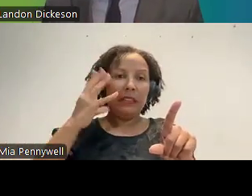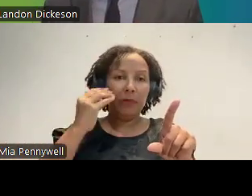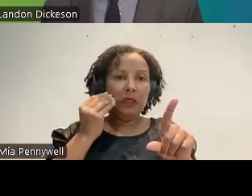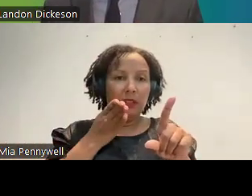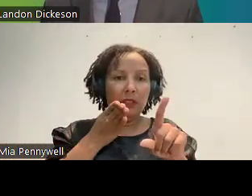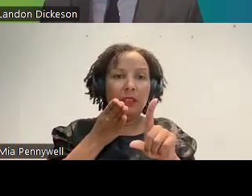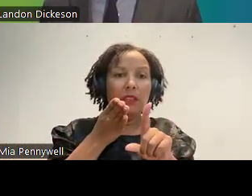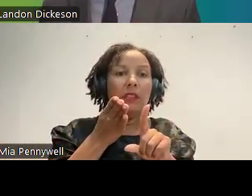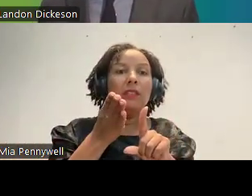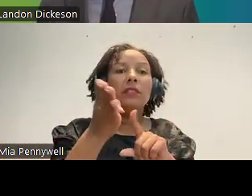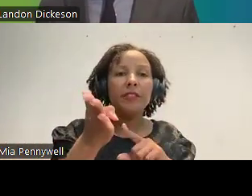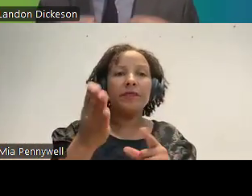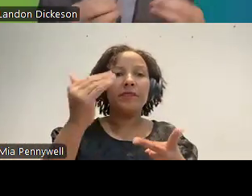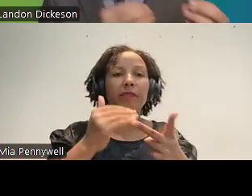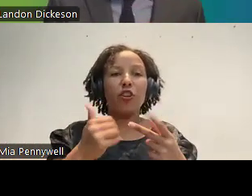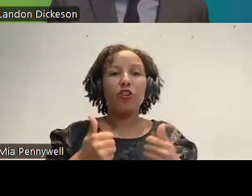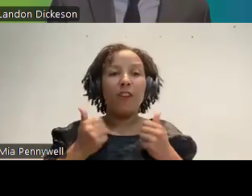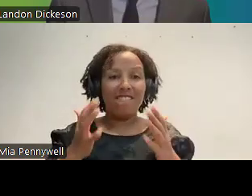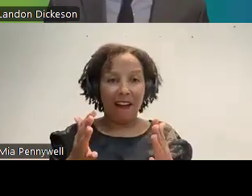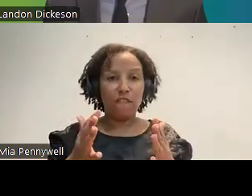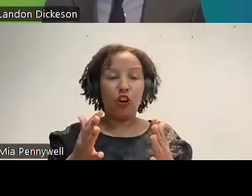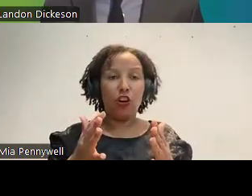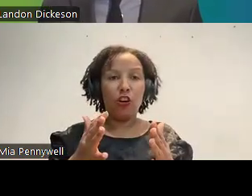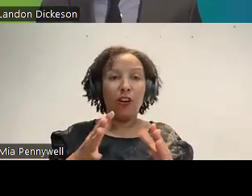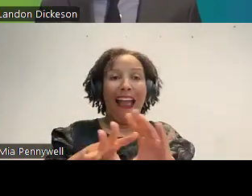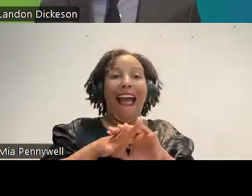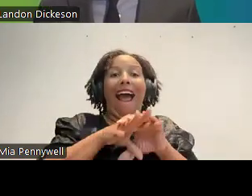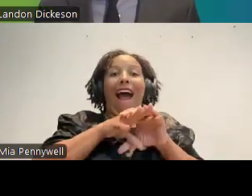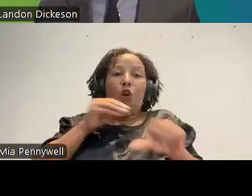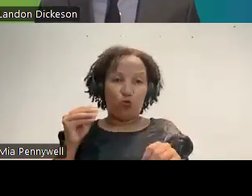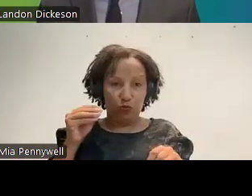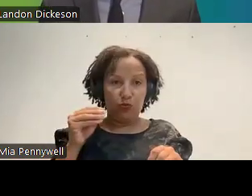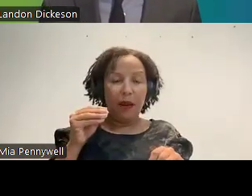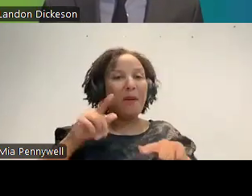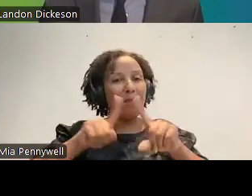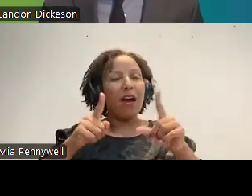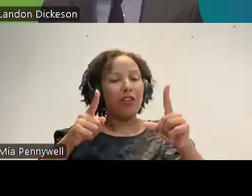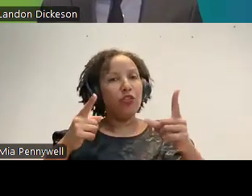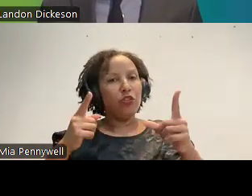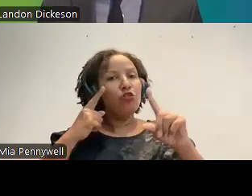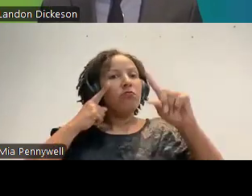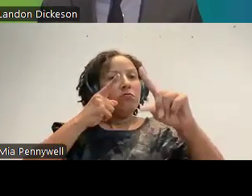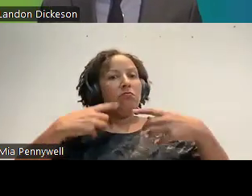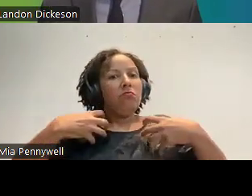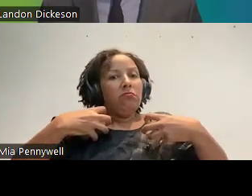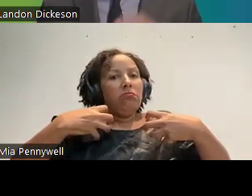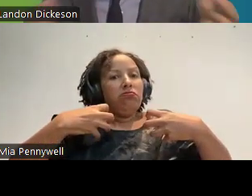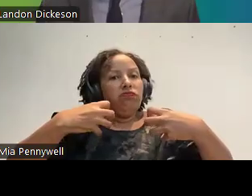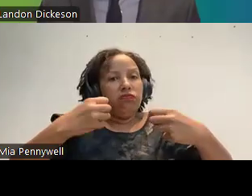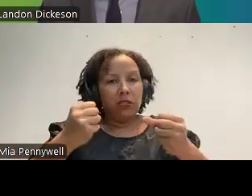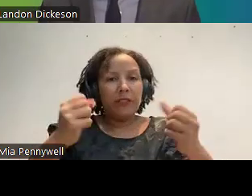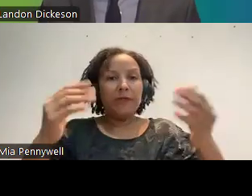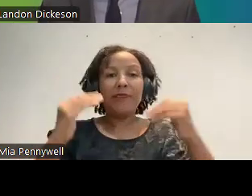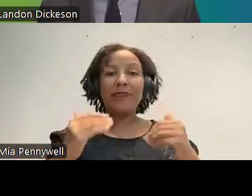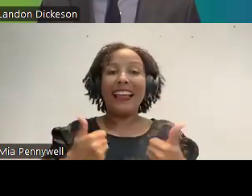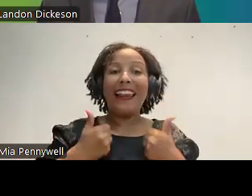the recovery process and is no longer in the criminal victimization. And then lived experience expert, this is not something that everybody